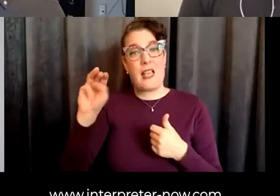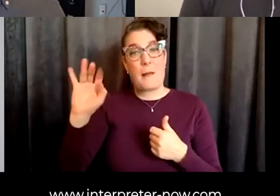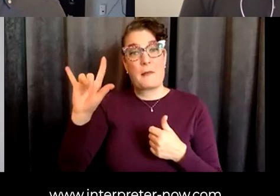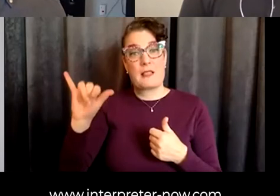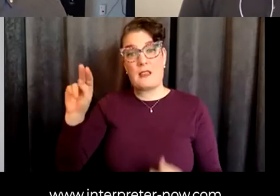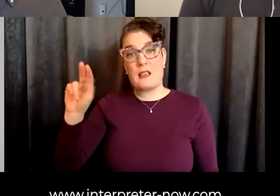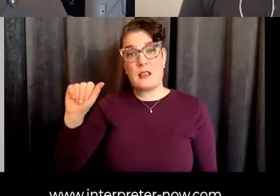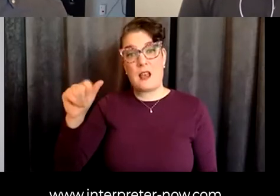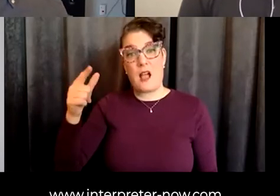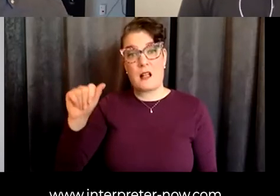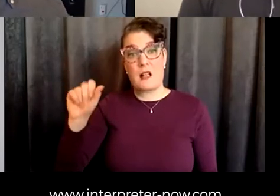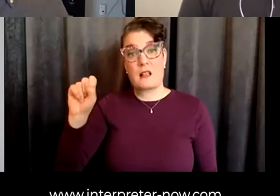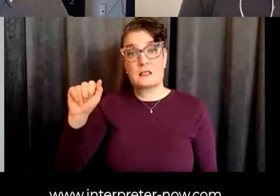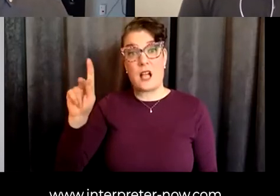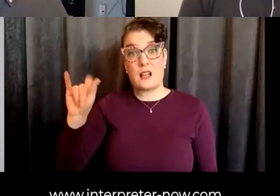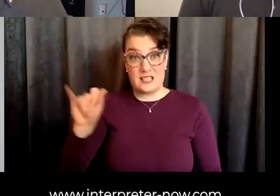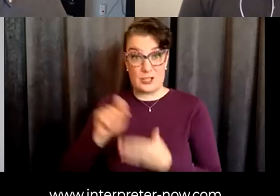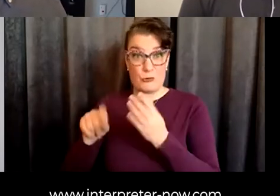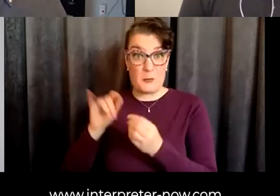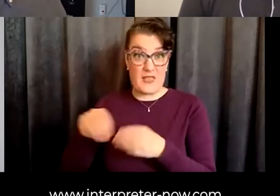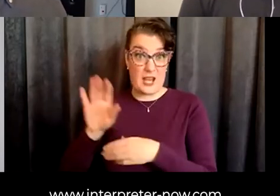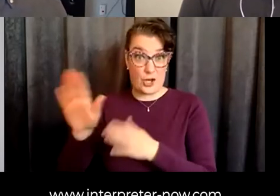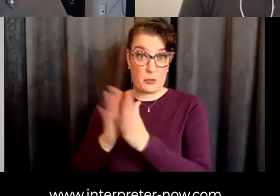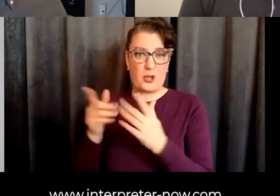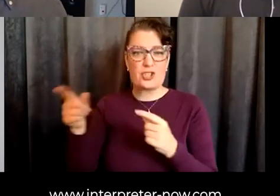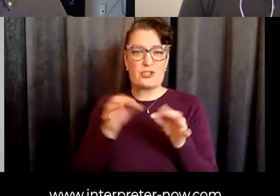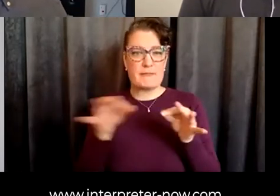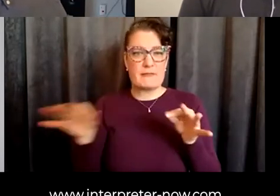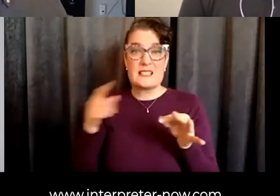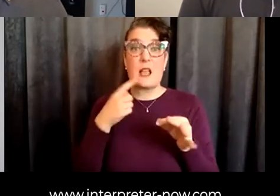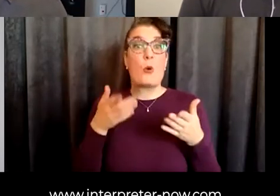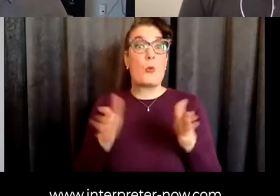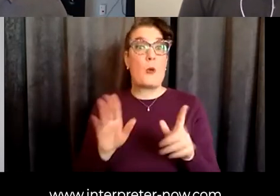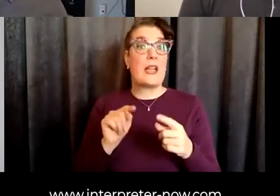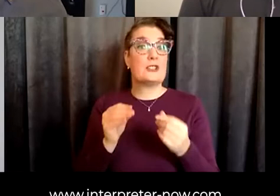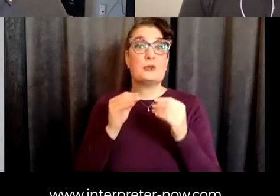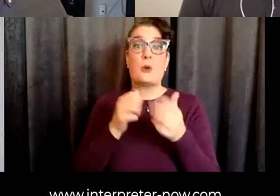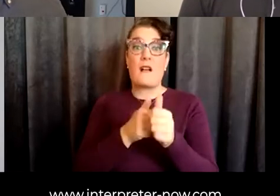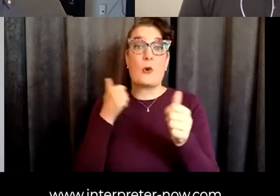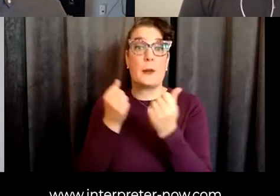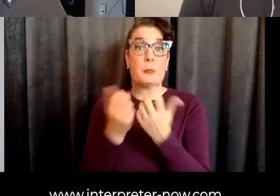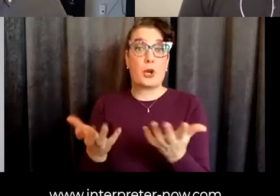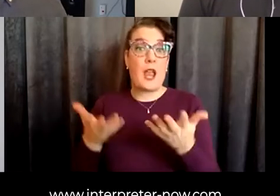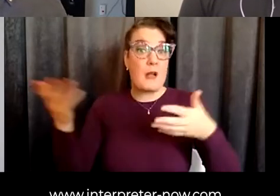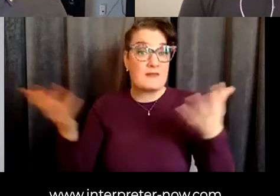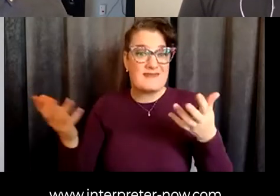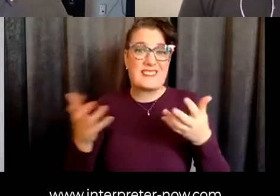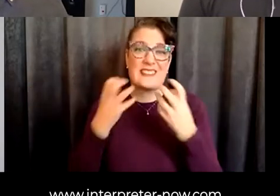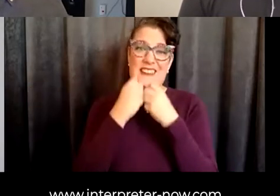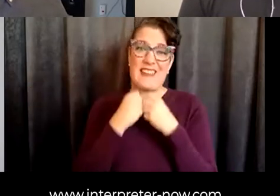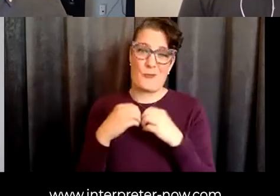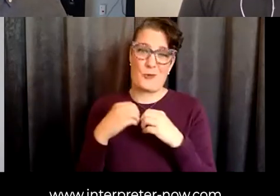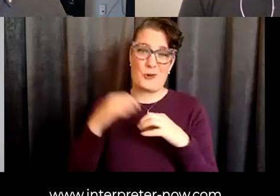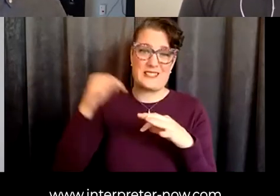this in her book, but one of her lines was the way to be burnout is to care more deeply. We as individuals, I